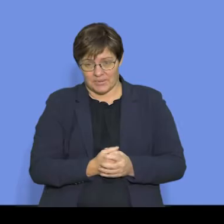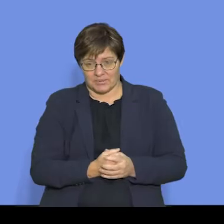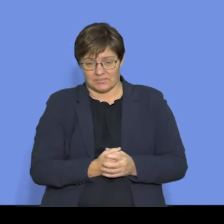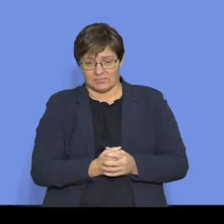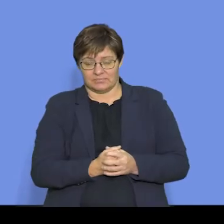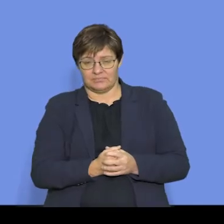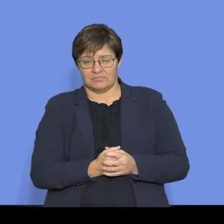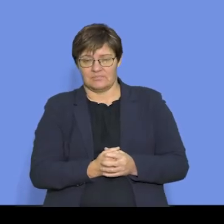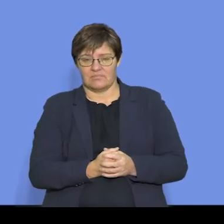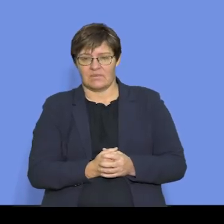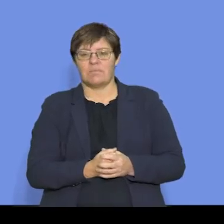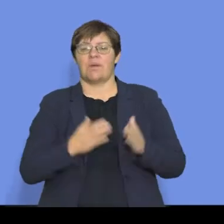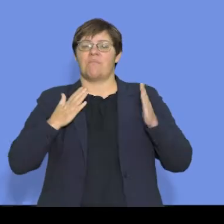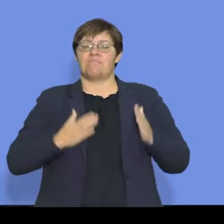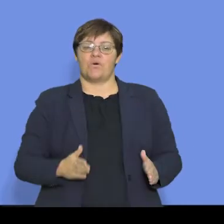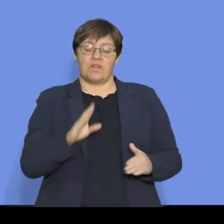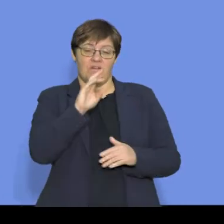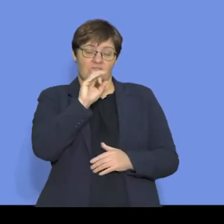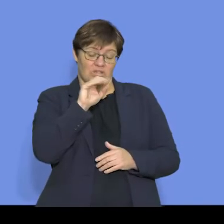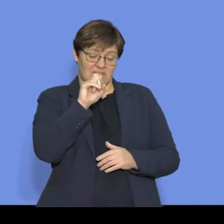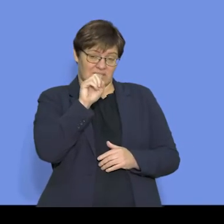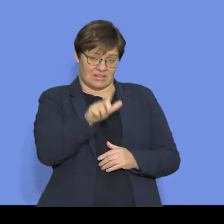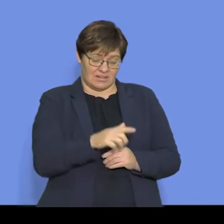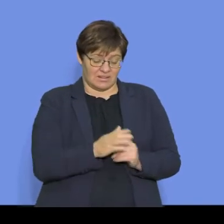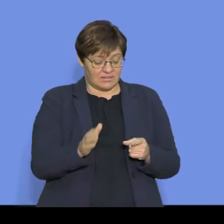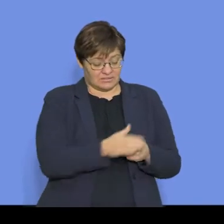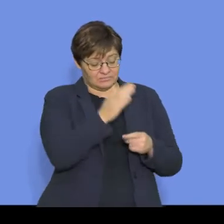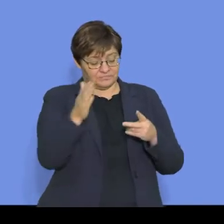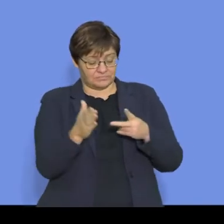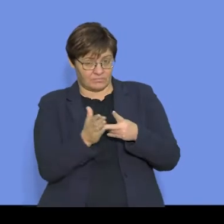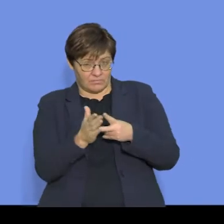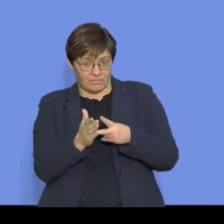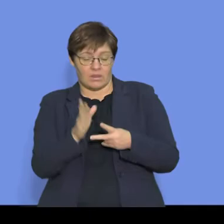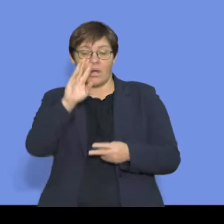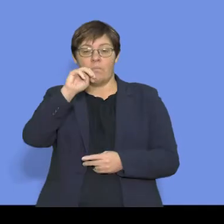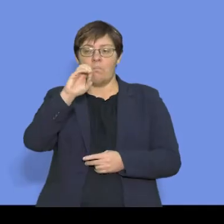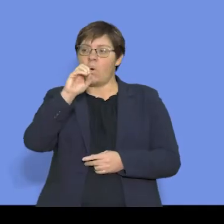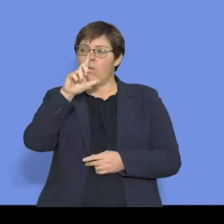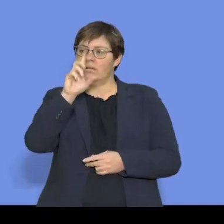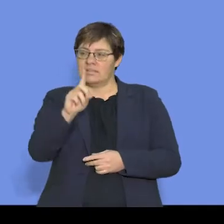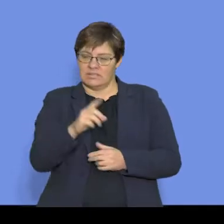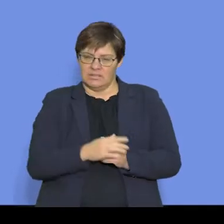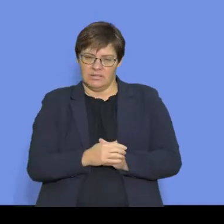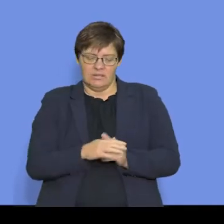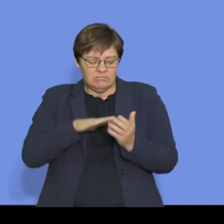rock. Those are the body fossils. Then we also find molds,